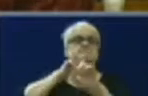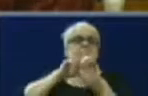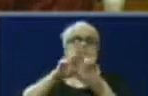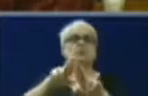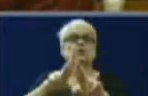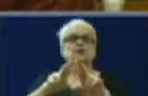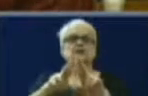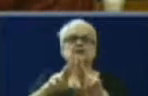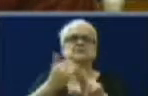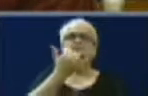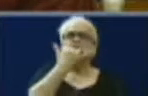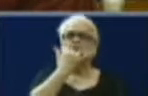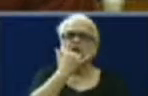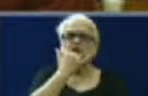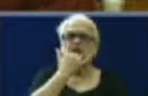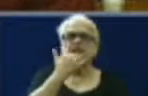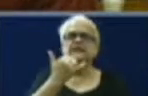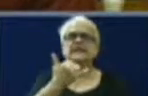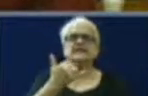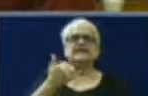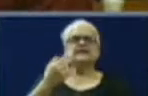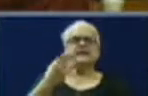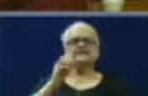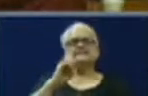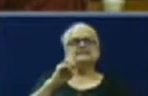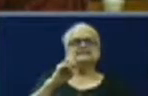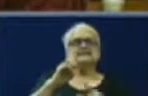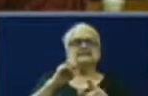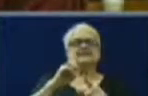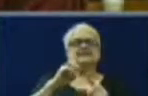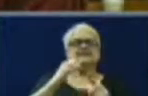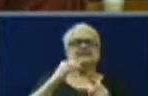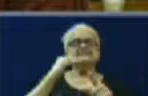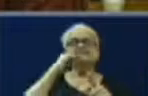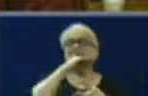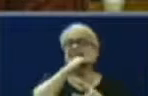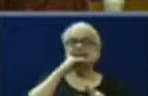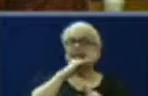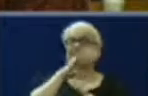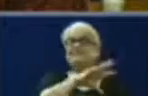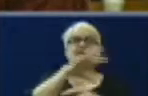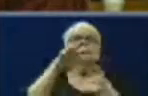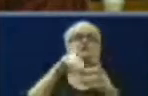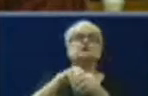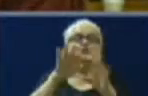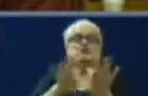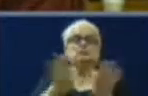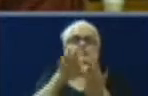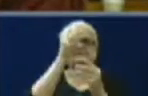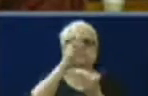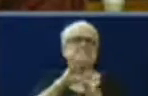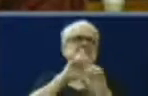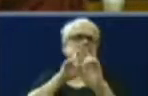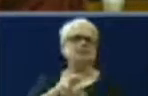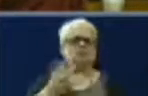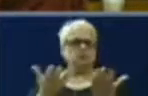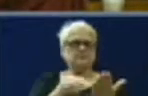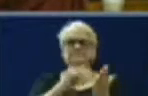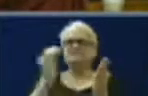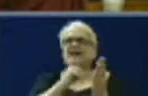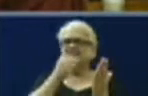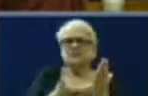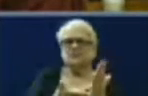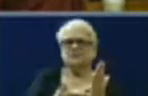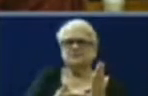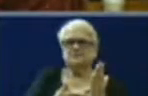from the substantive issues, employed ad hominem fallacy, and failed to include absolutely pertinent information. I called attention to the sham and